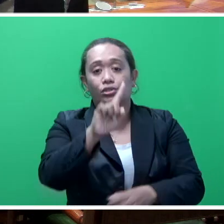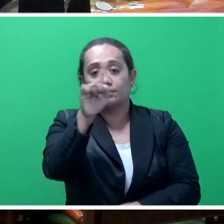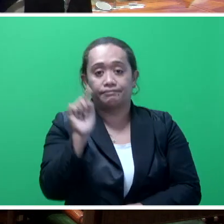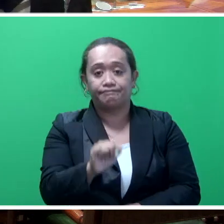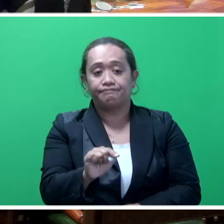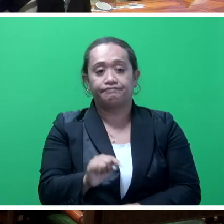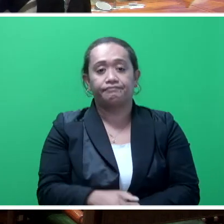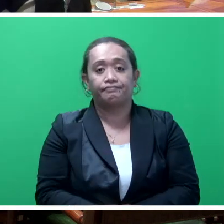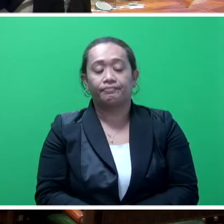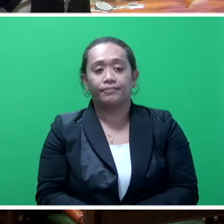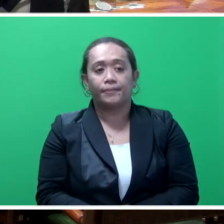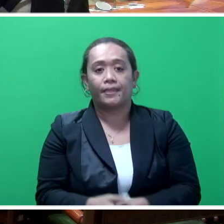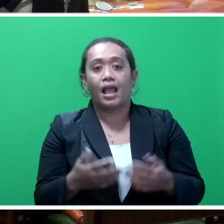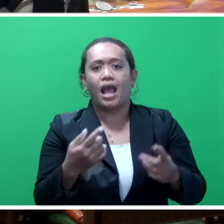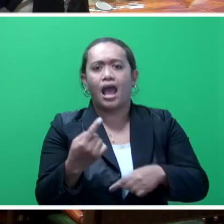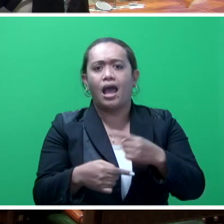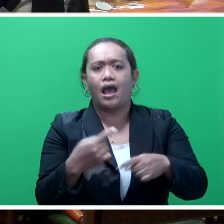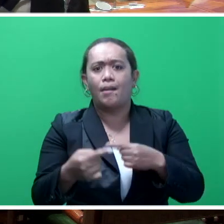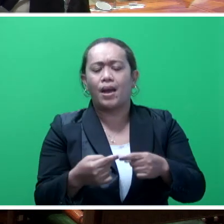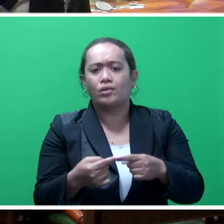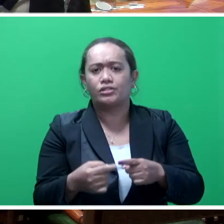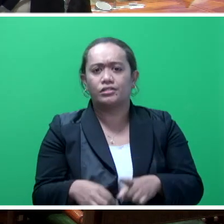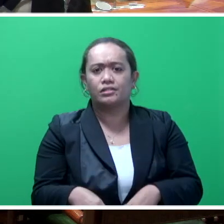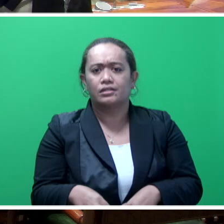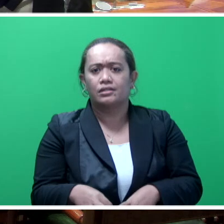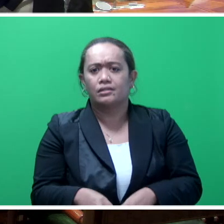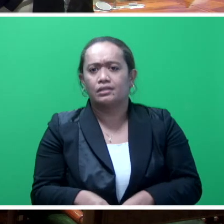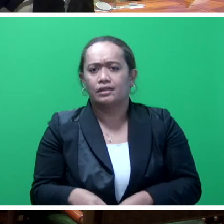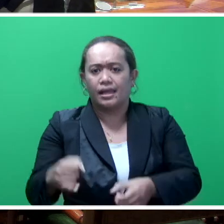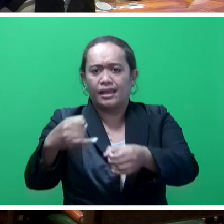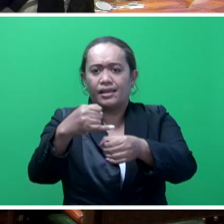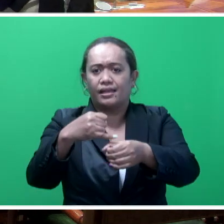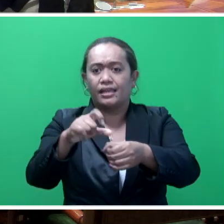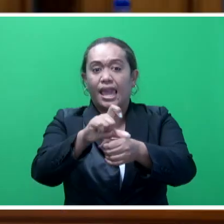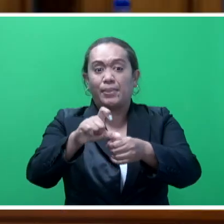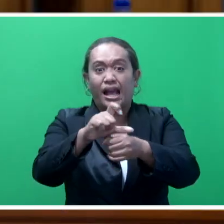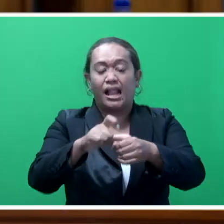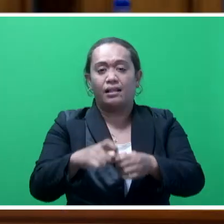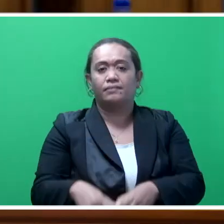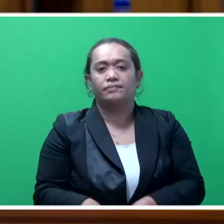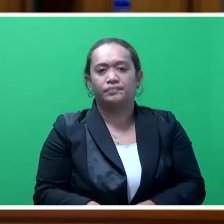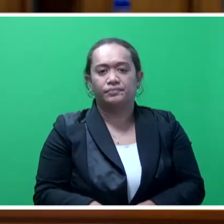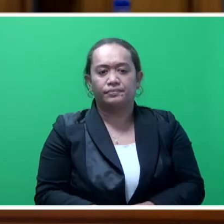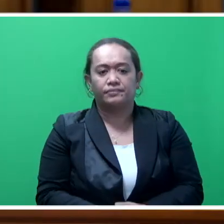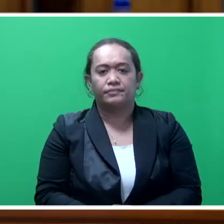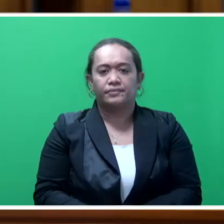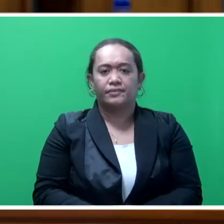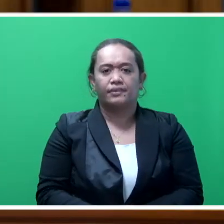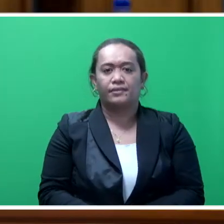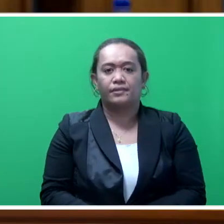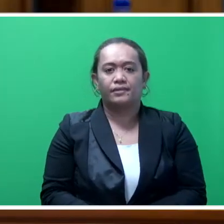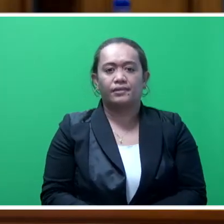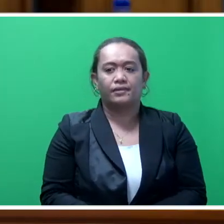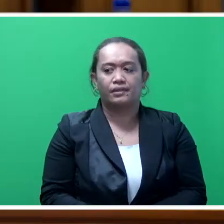regarding the banning of paraquat. I think this is a weedicide, and this is part of the production for any farmer